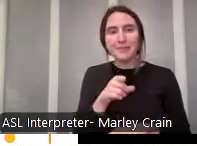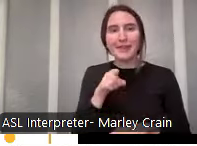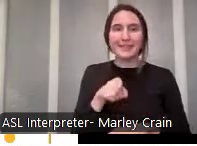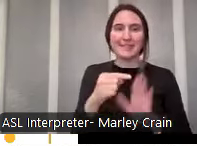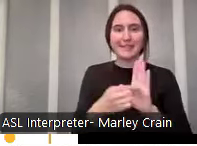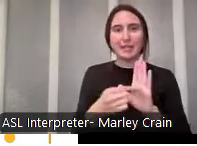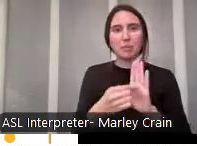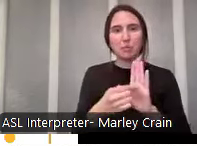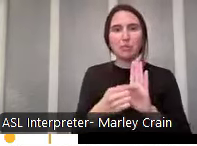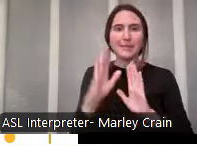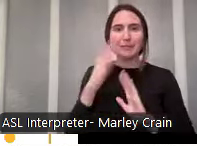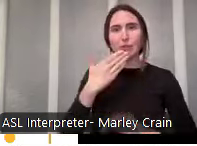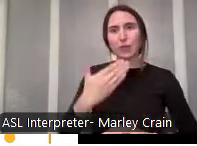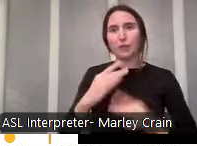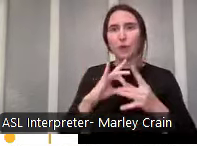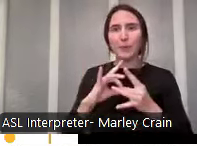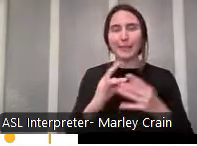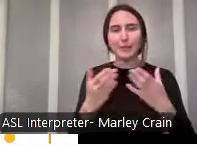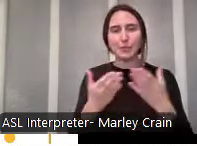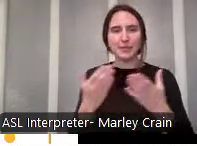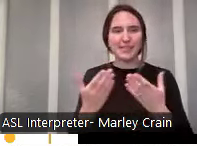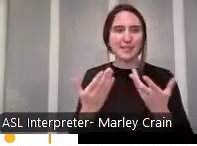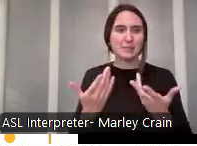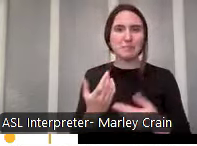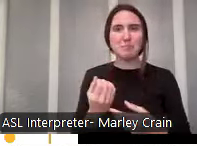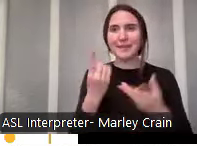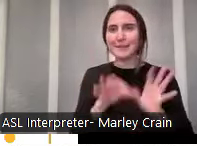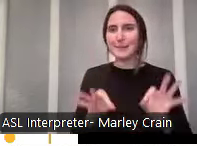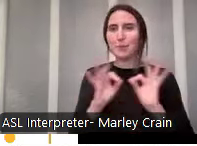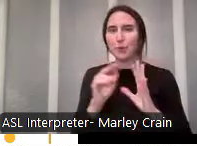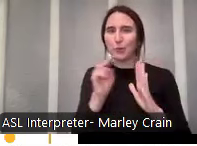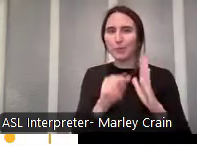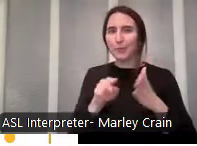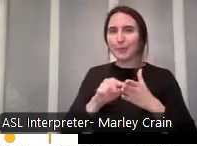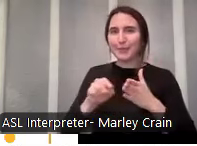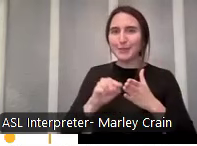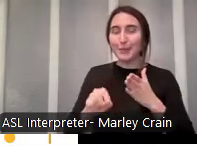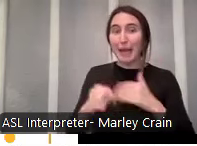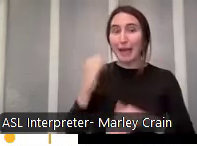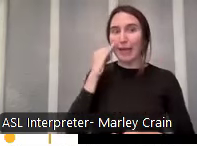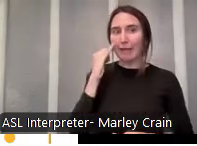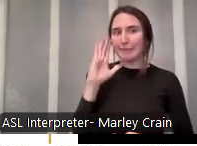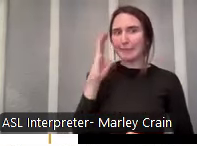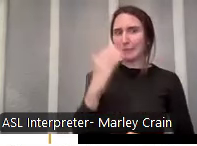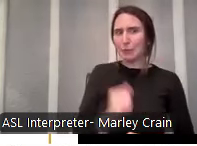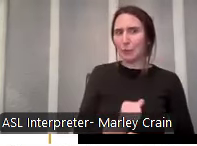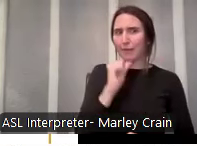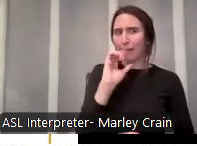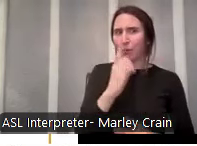want to ask questions and see. And this is a way to just check if you're not getting clear answers from the